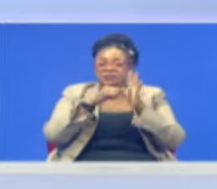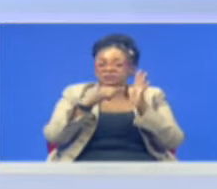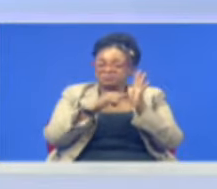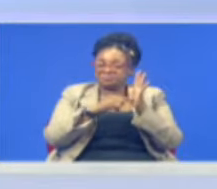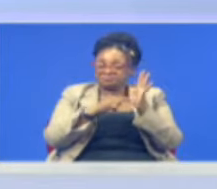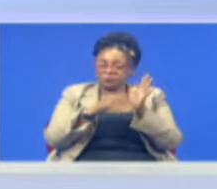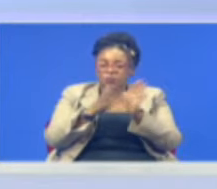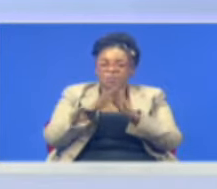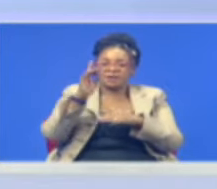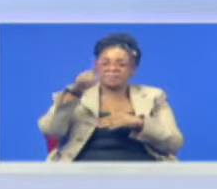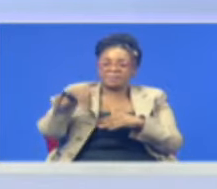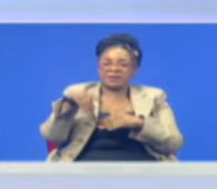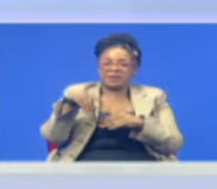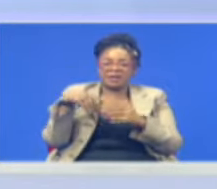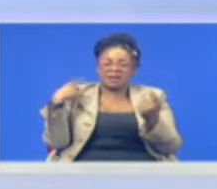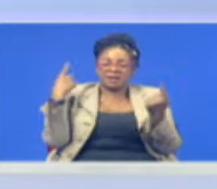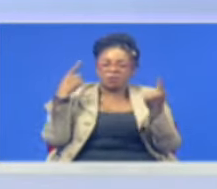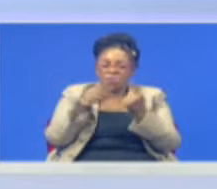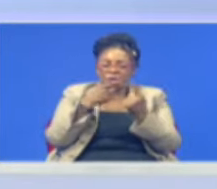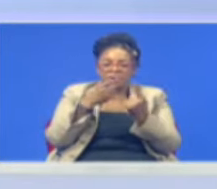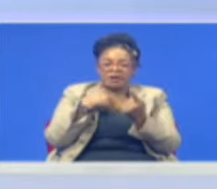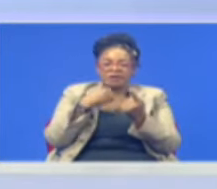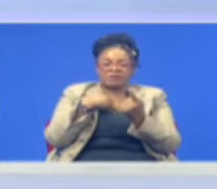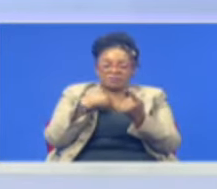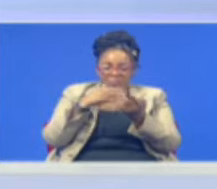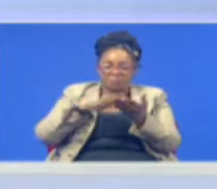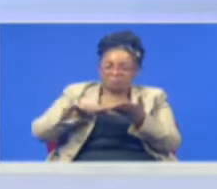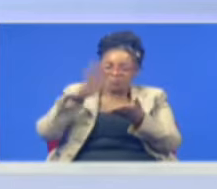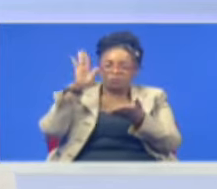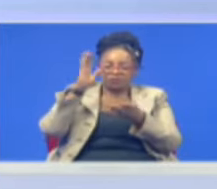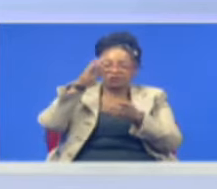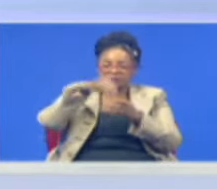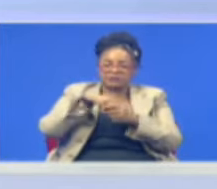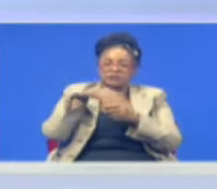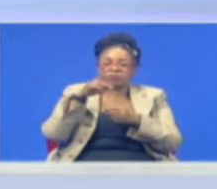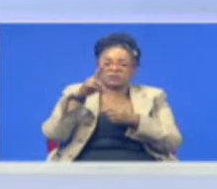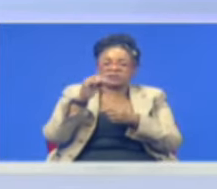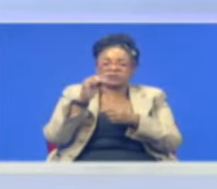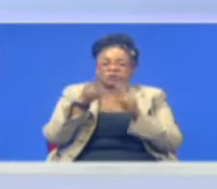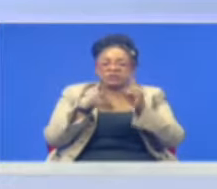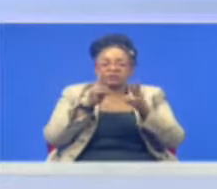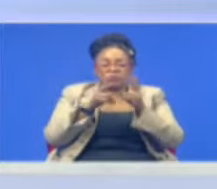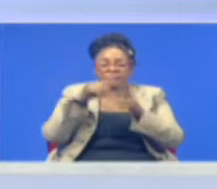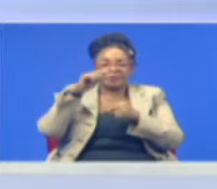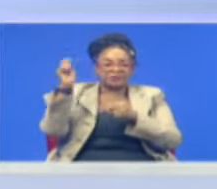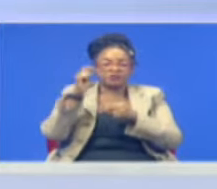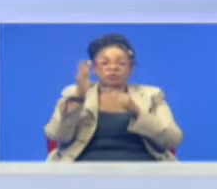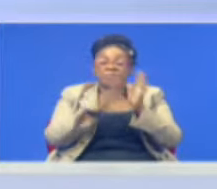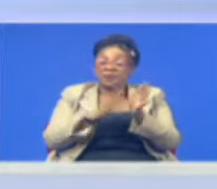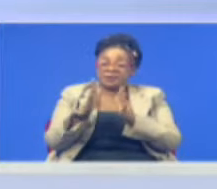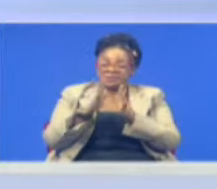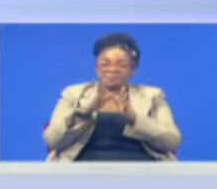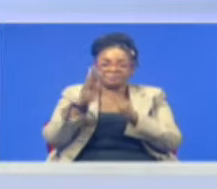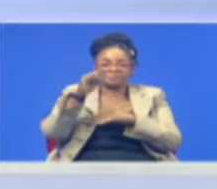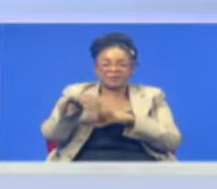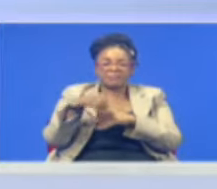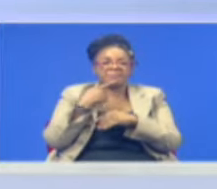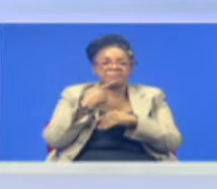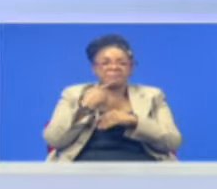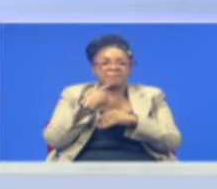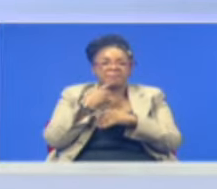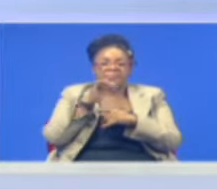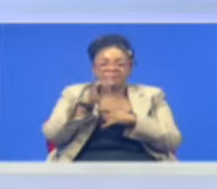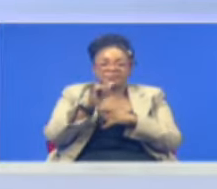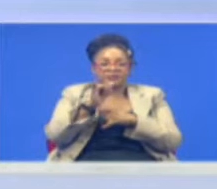DP with the aim of having more say in his 2022 presidential plans. According to the MPs, the engagement will